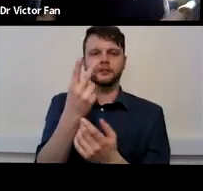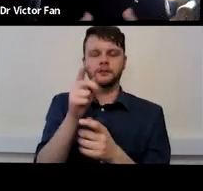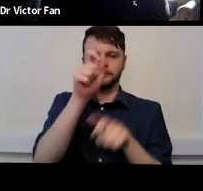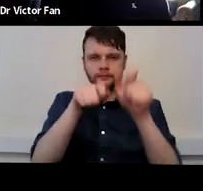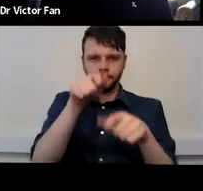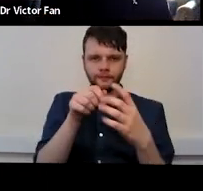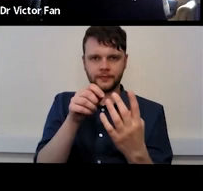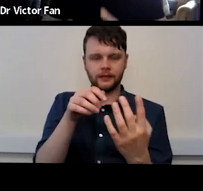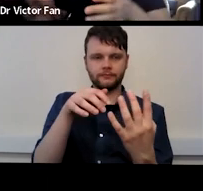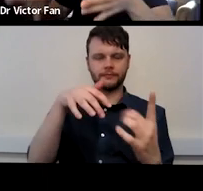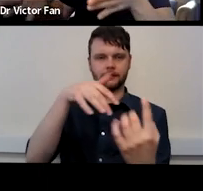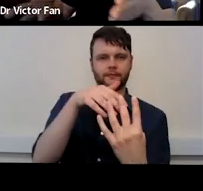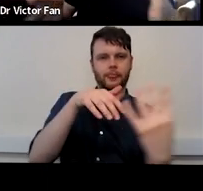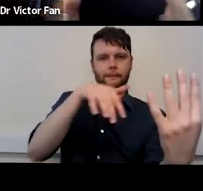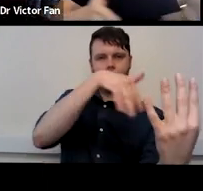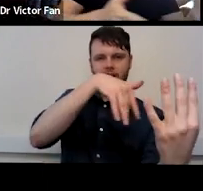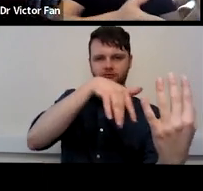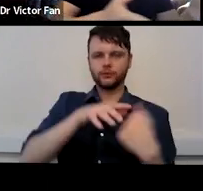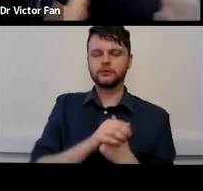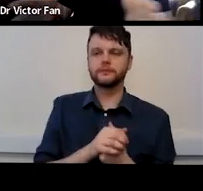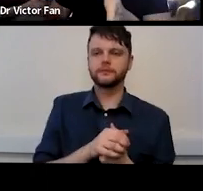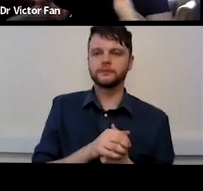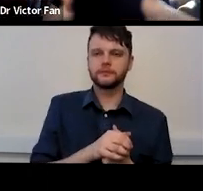the background and also a little bit